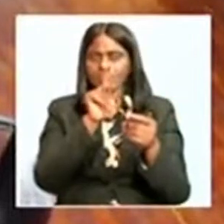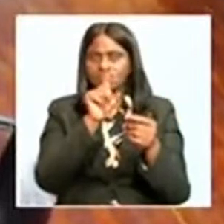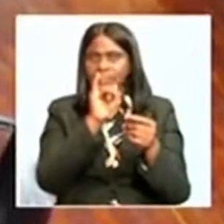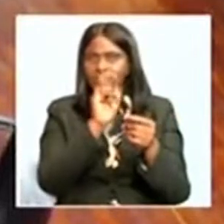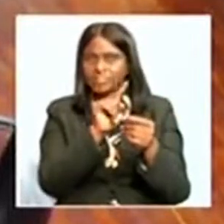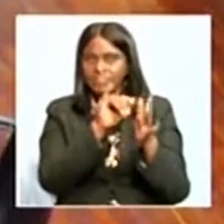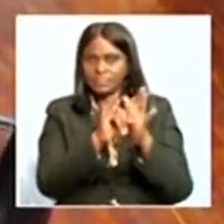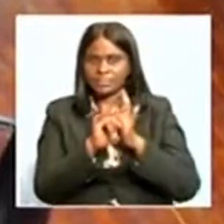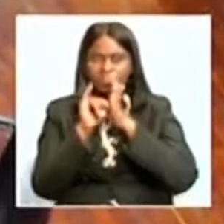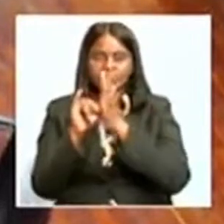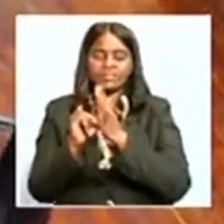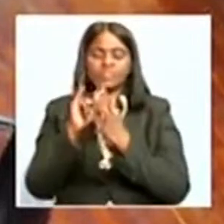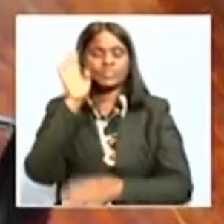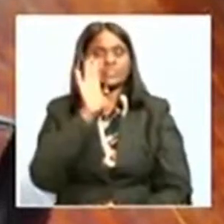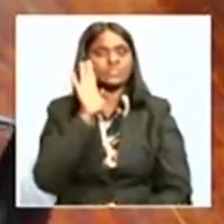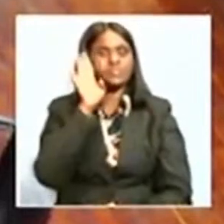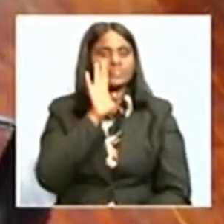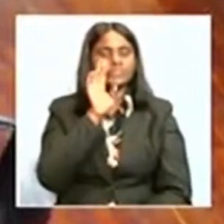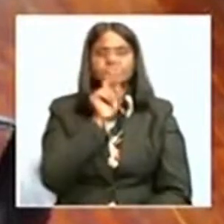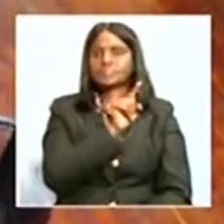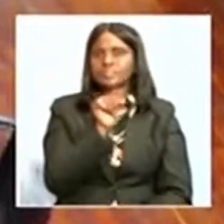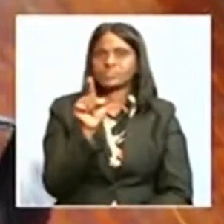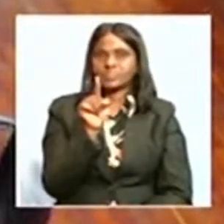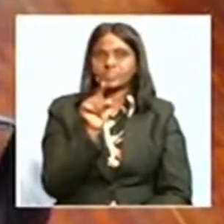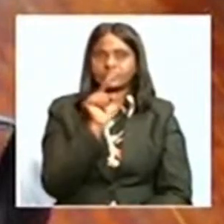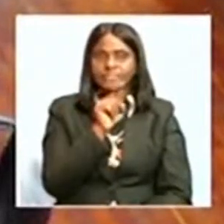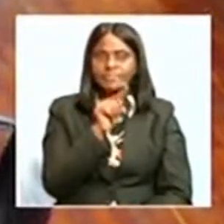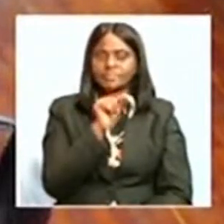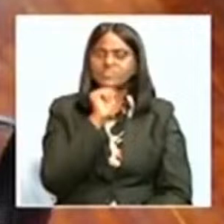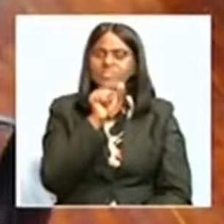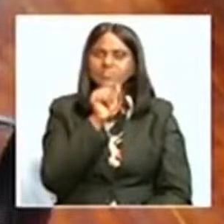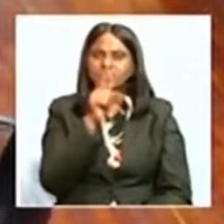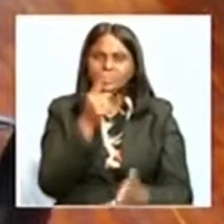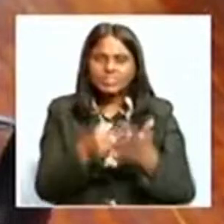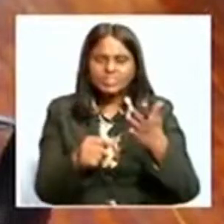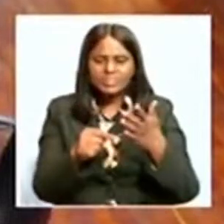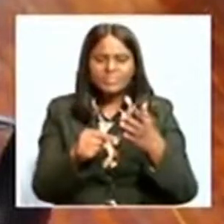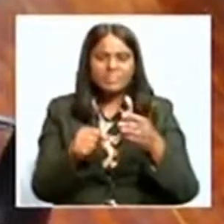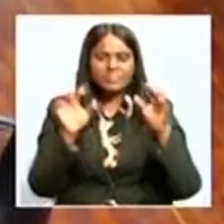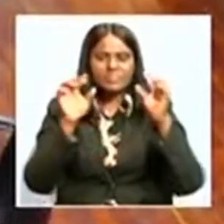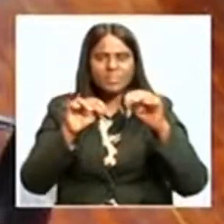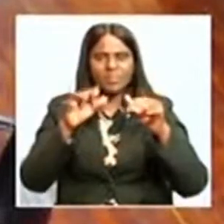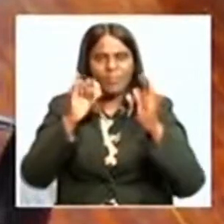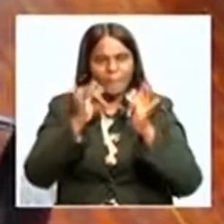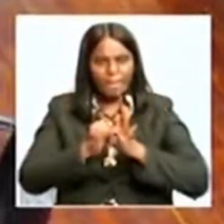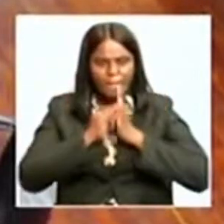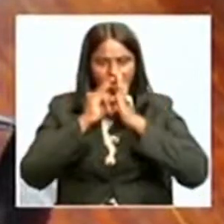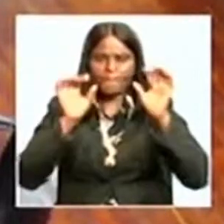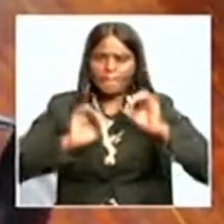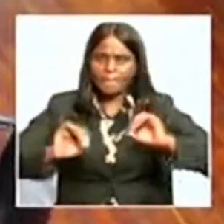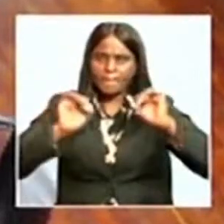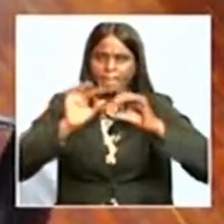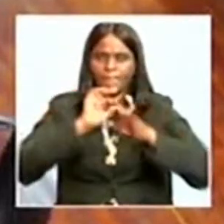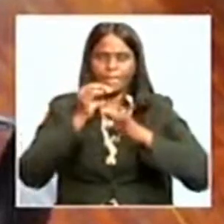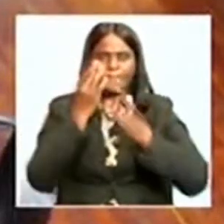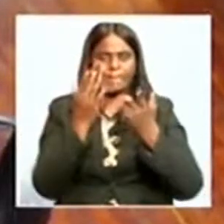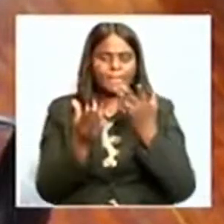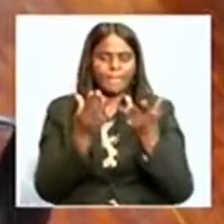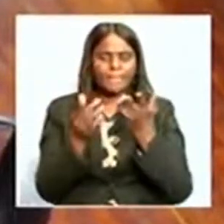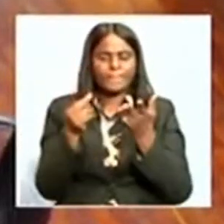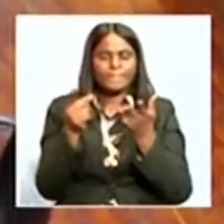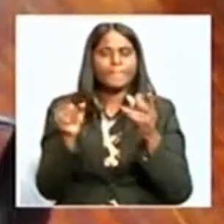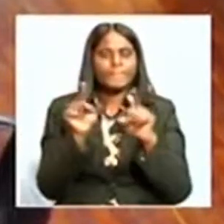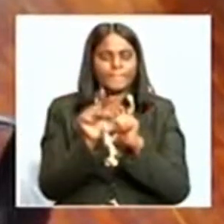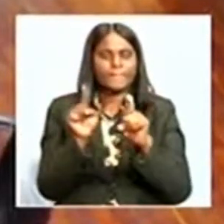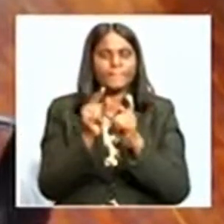imported alcoholic beverages, is that not supposed to be imported non-alcoholic beverages, or is it